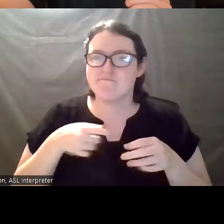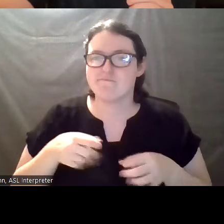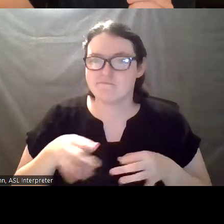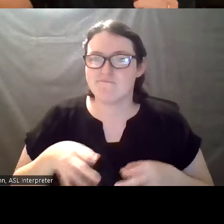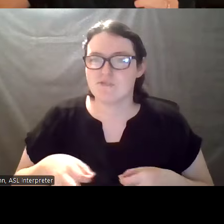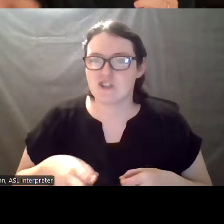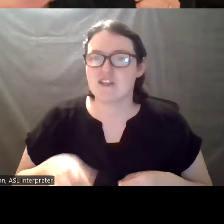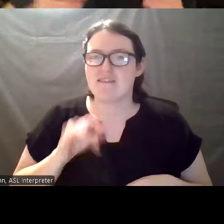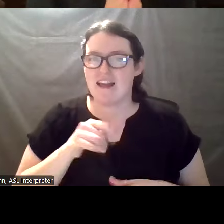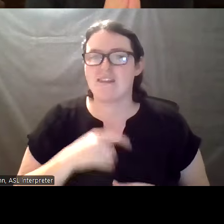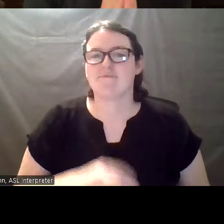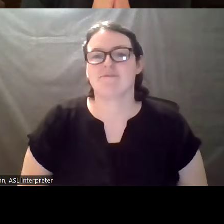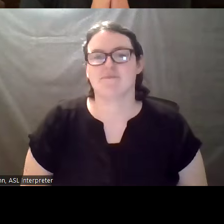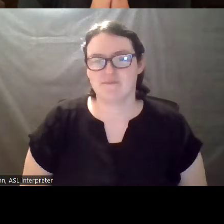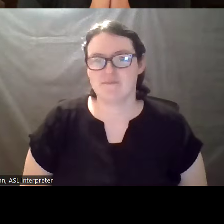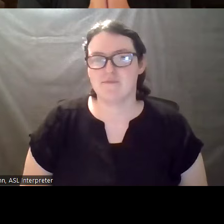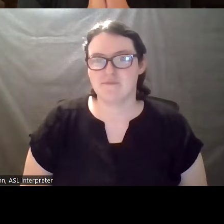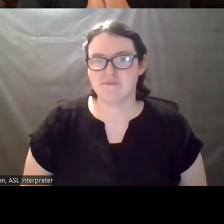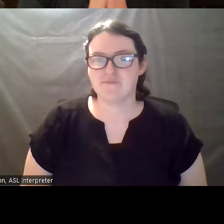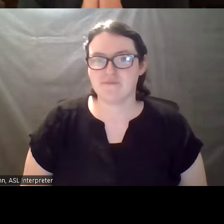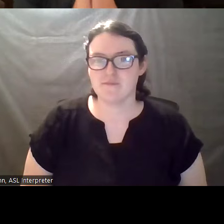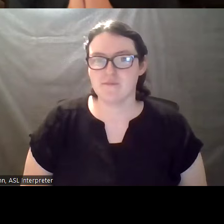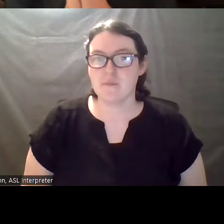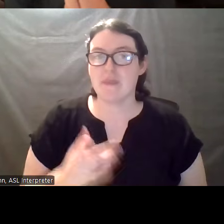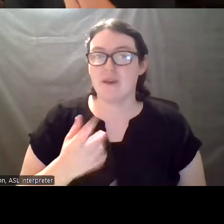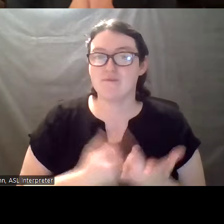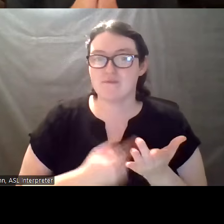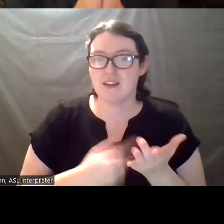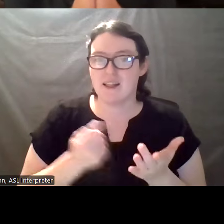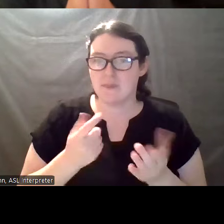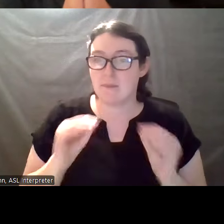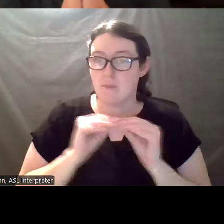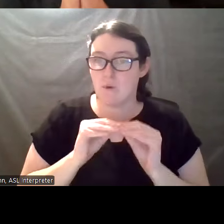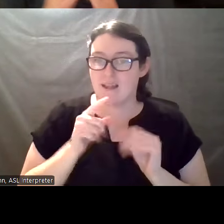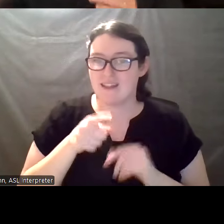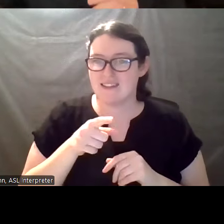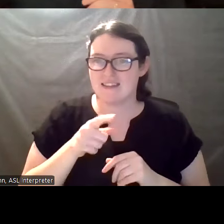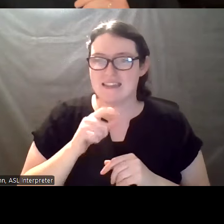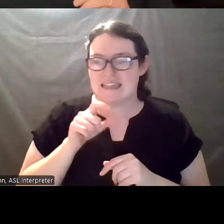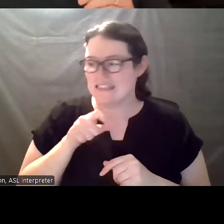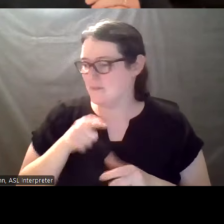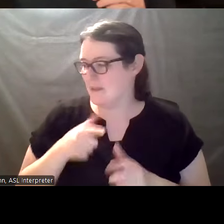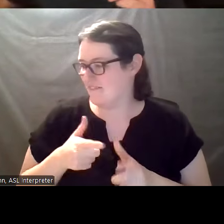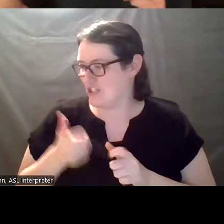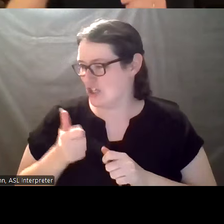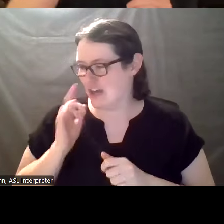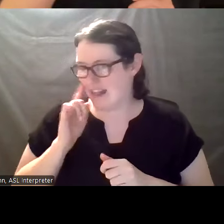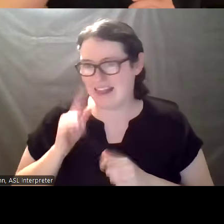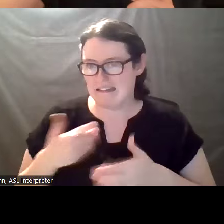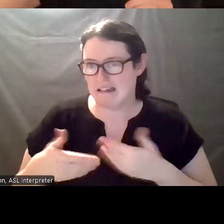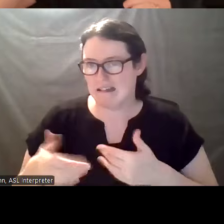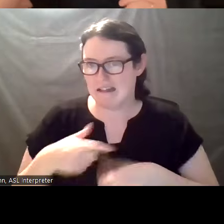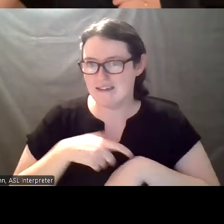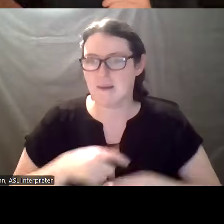also the minimalist trap. I'm going to talk a little bit more about this. I'm probably not going as fast as I need to.